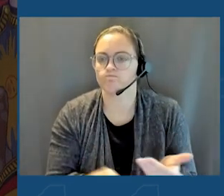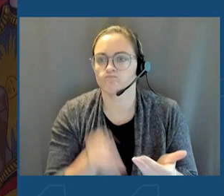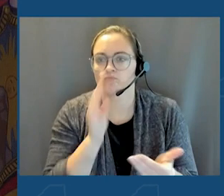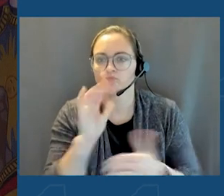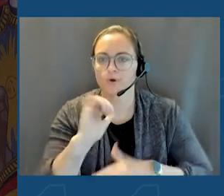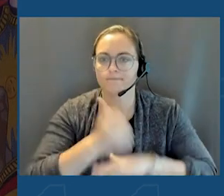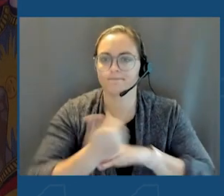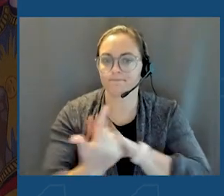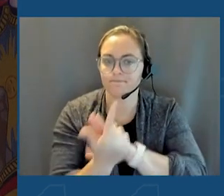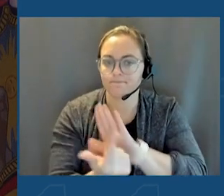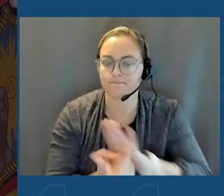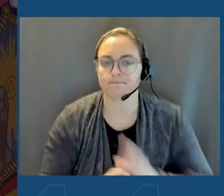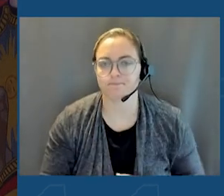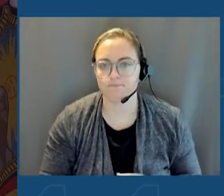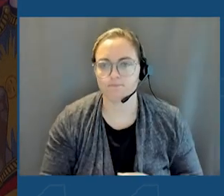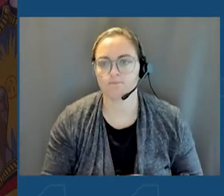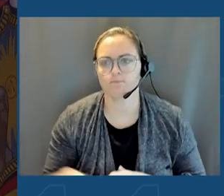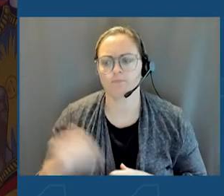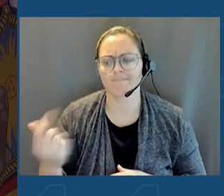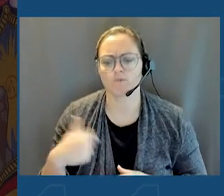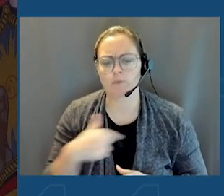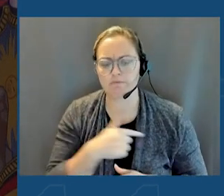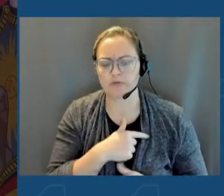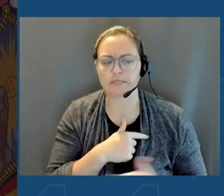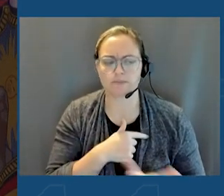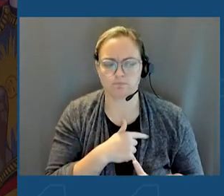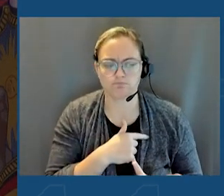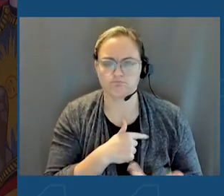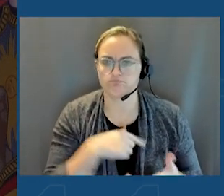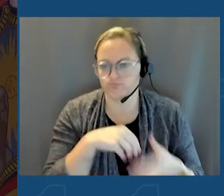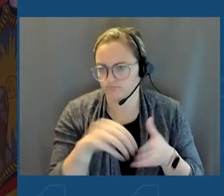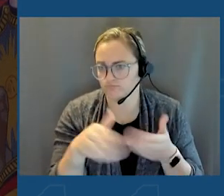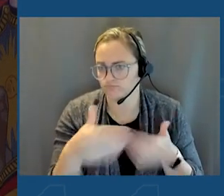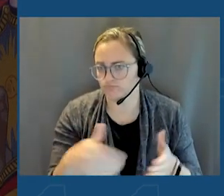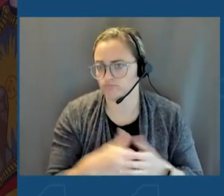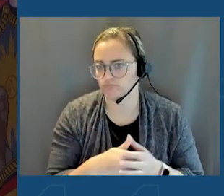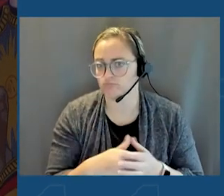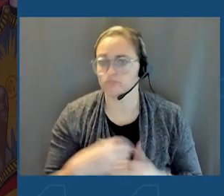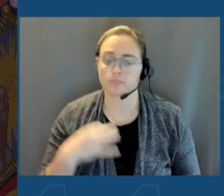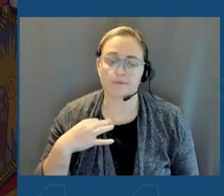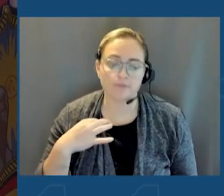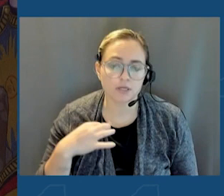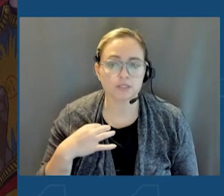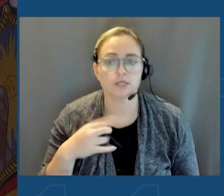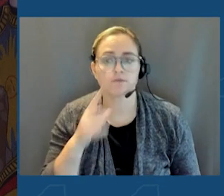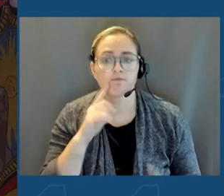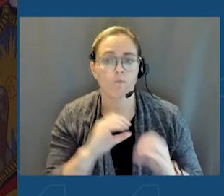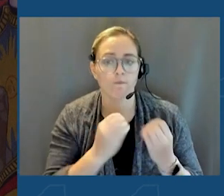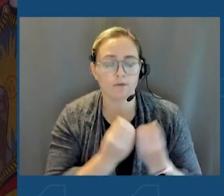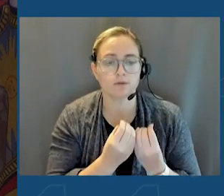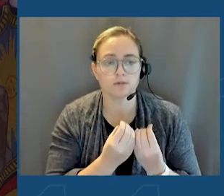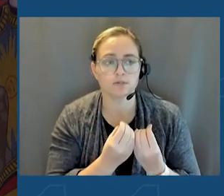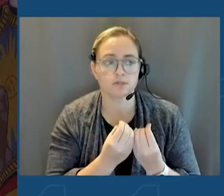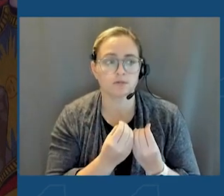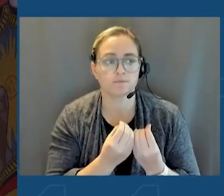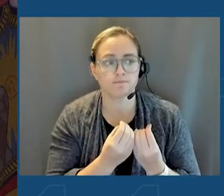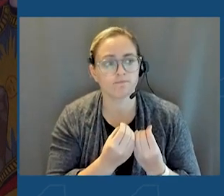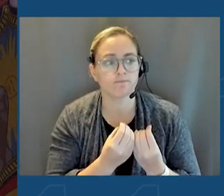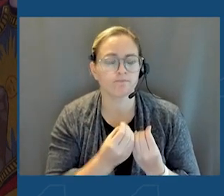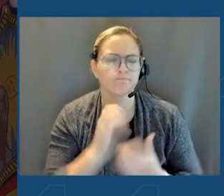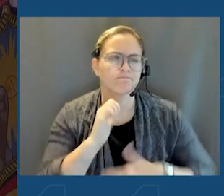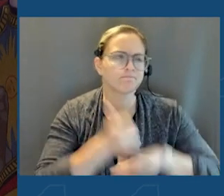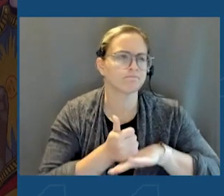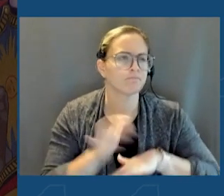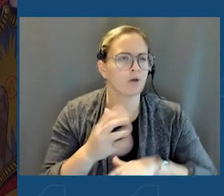legislation. A few of us who are in this room have been volunteering for an organization that I founded about 4